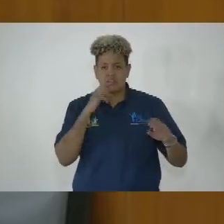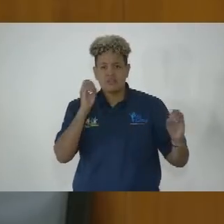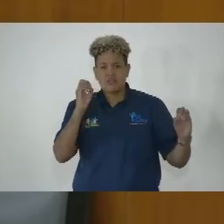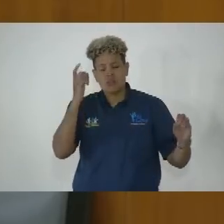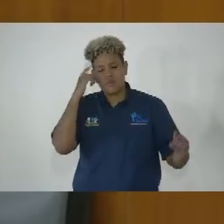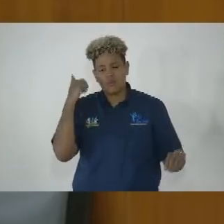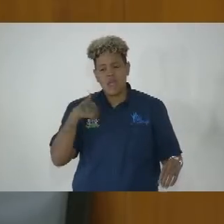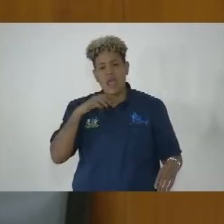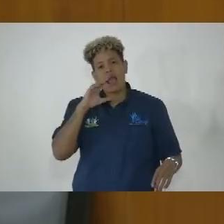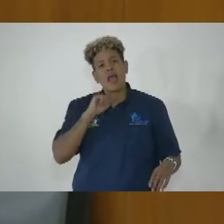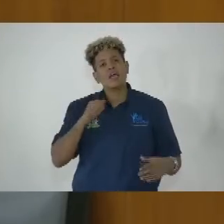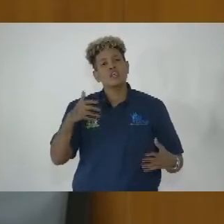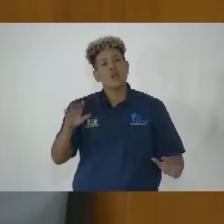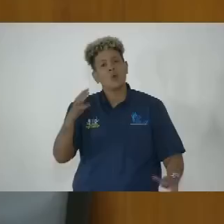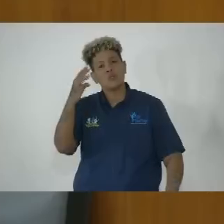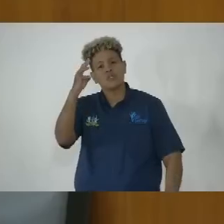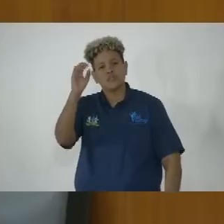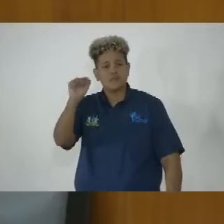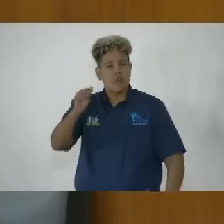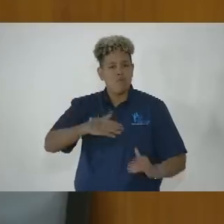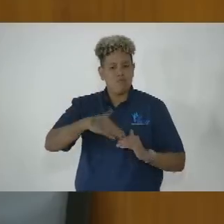because me have age of consent.